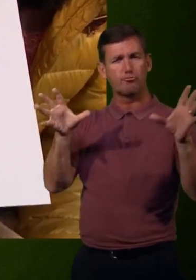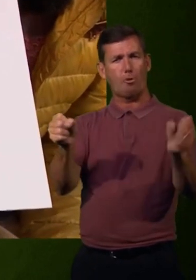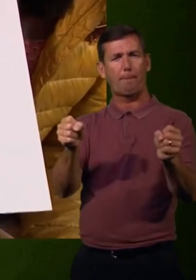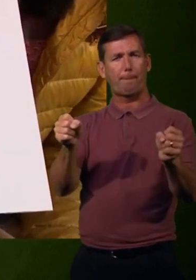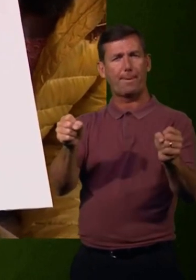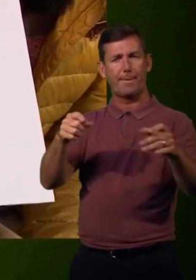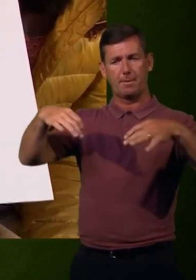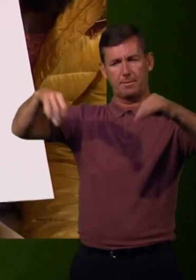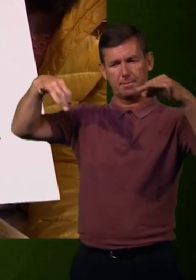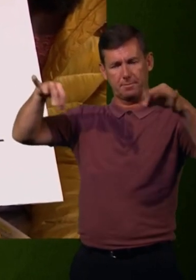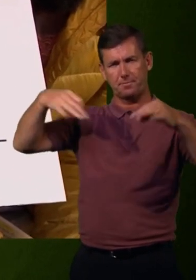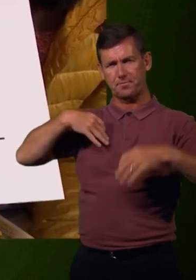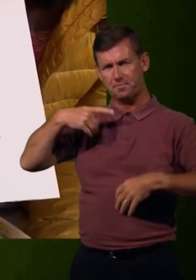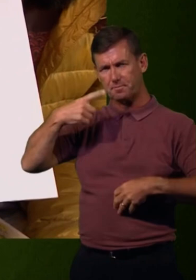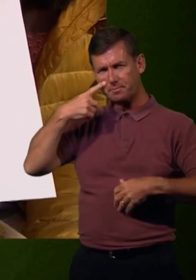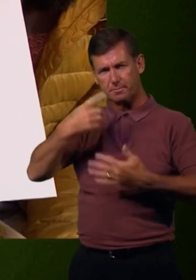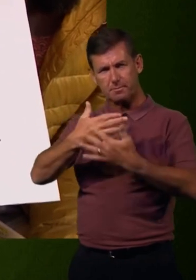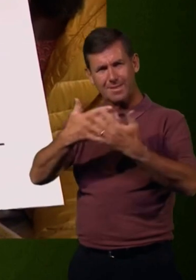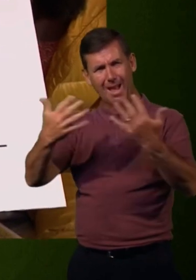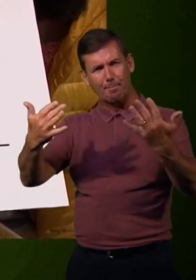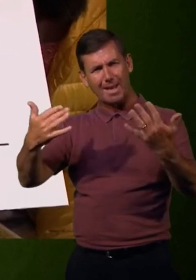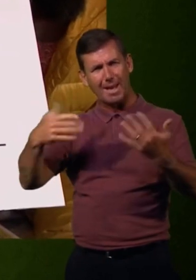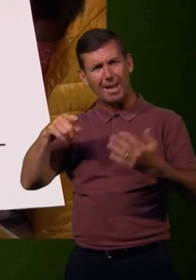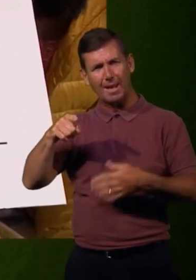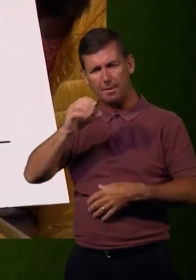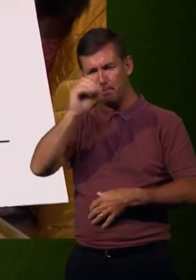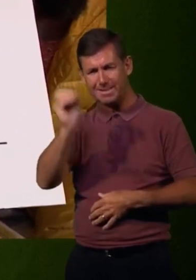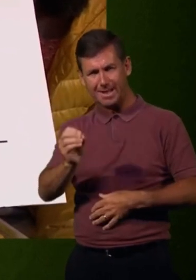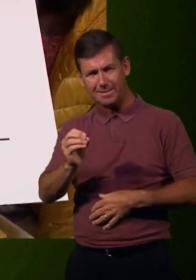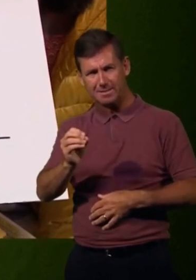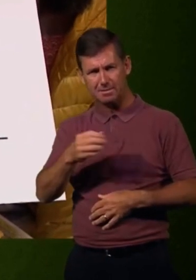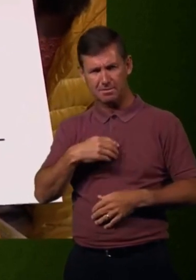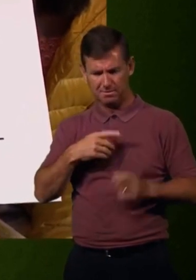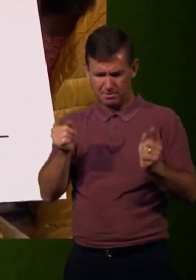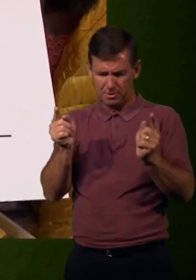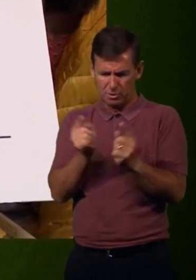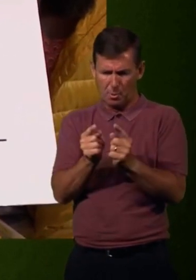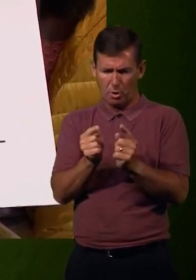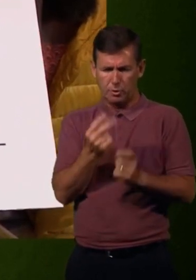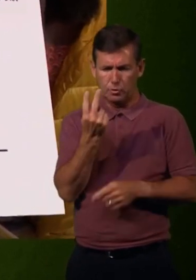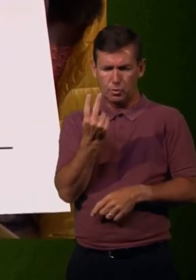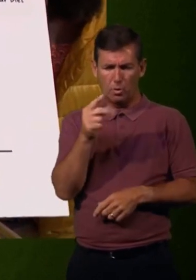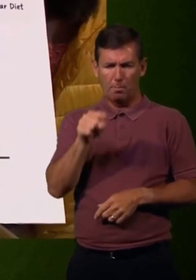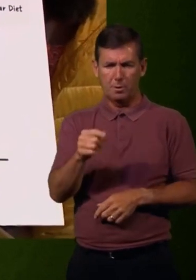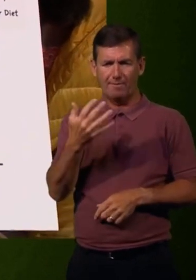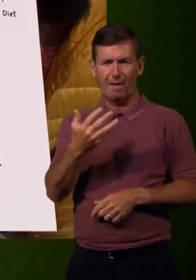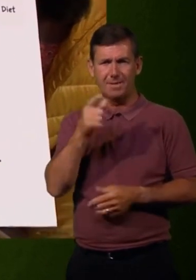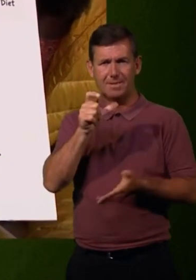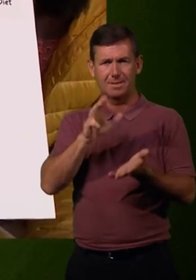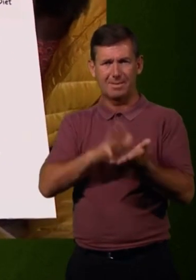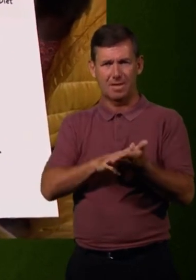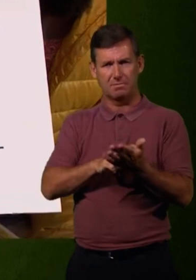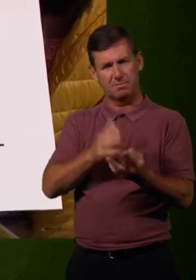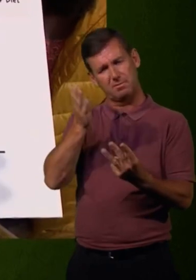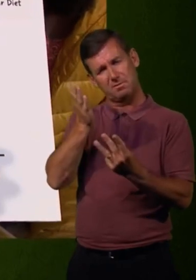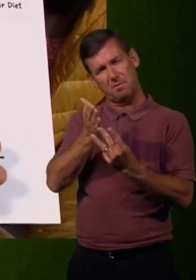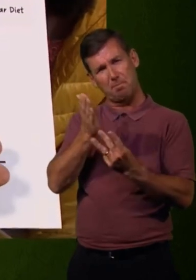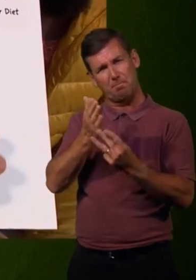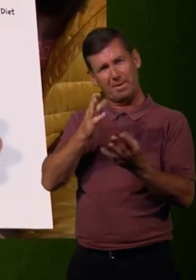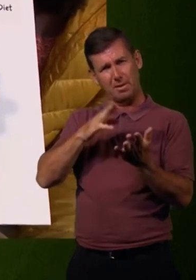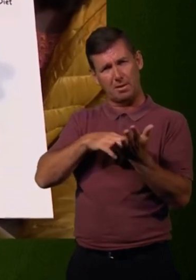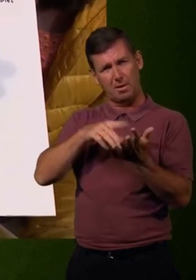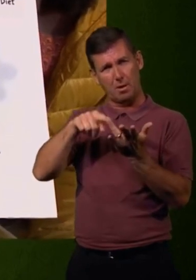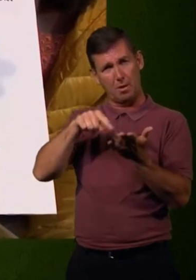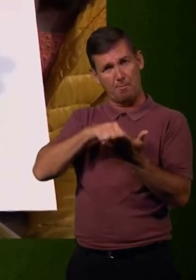of moths that are smaller than a wingspan of 2.5 centimetres. Here are the middle-sized moths, and here